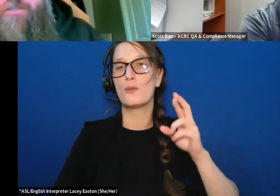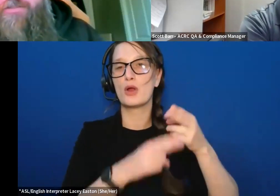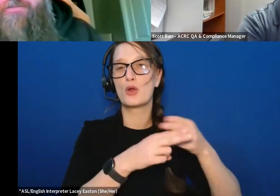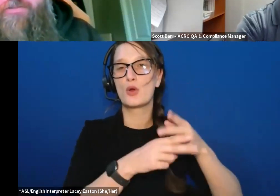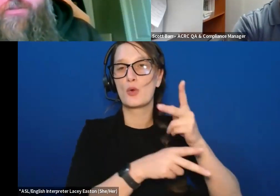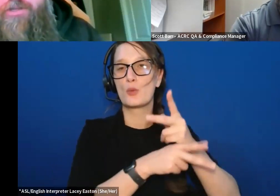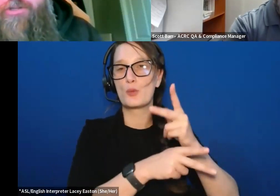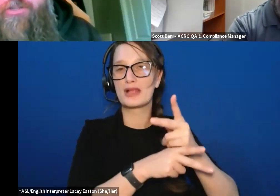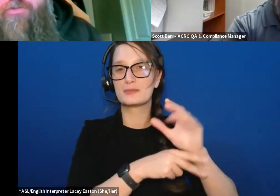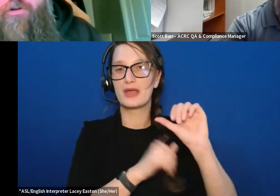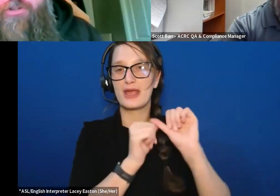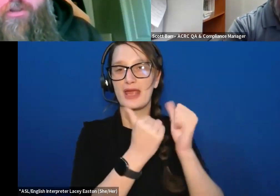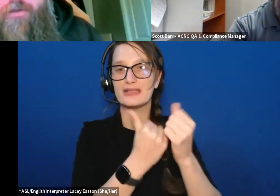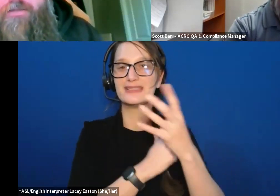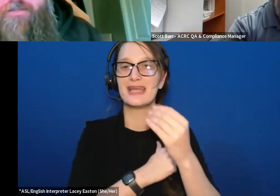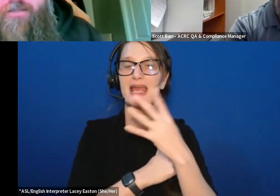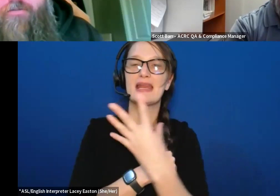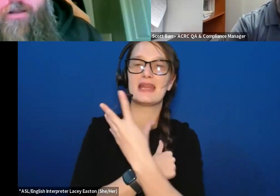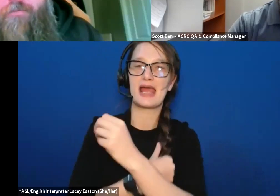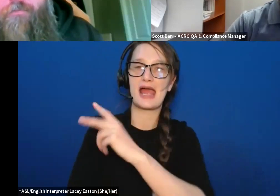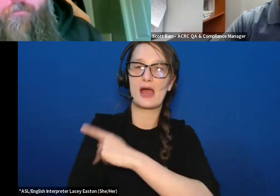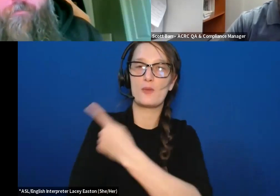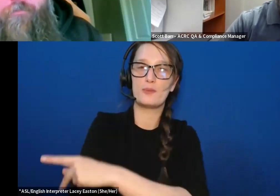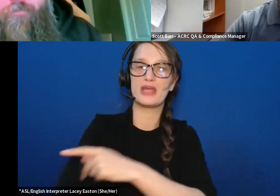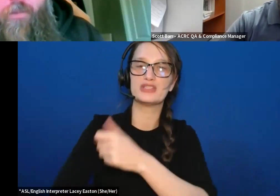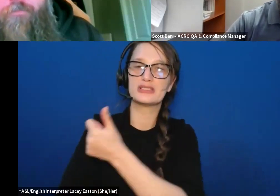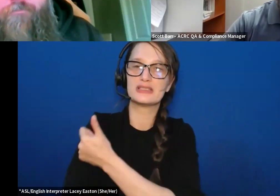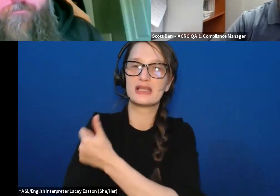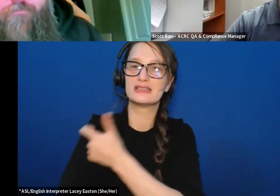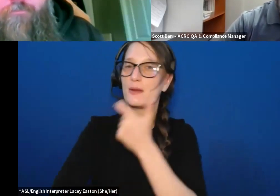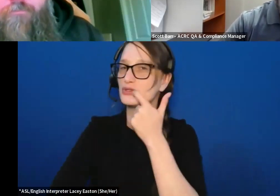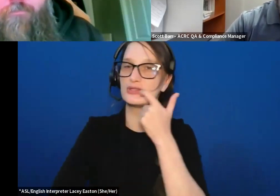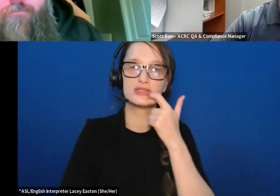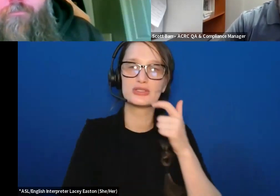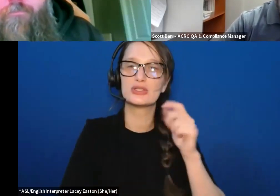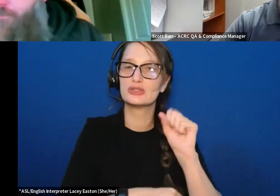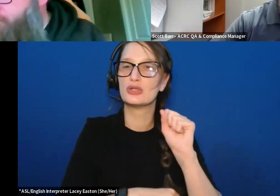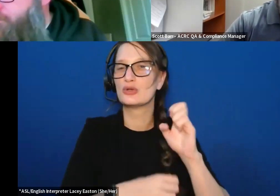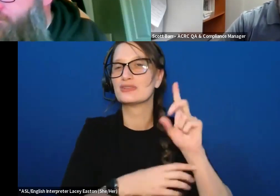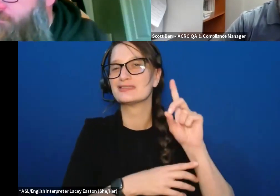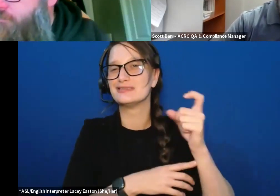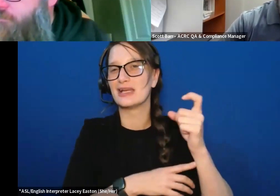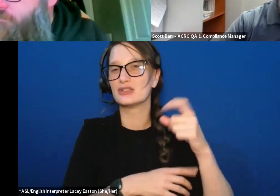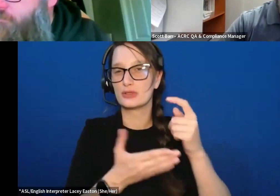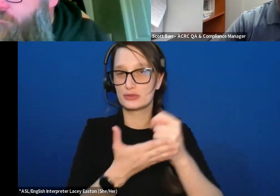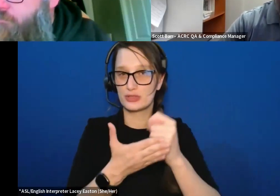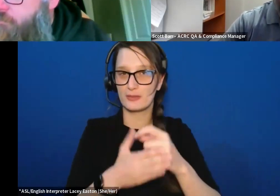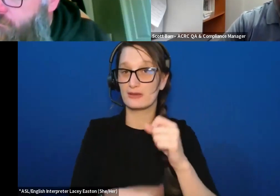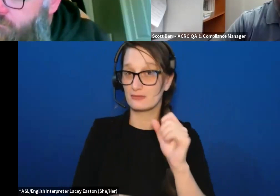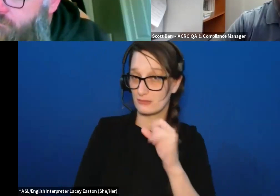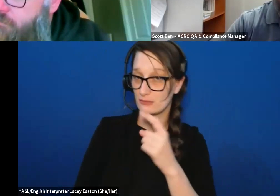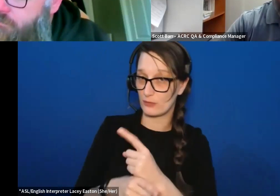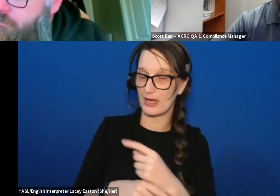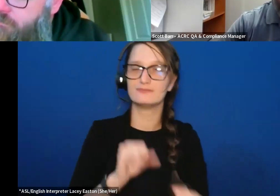outpatient substance use disorder treatment. Does that sound right? Yes, they have just been sent